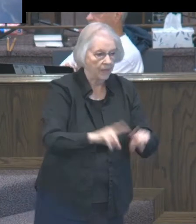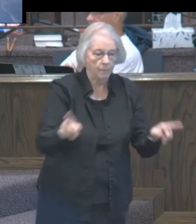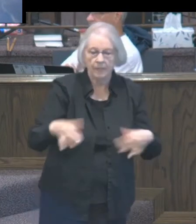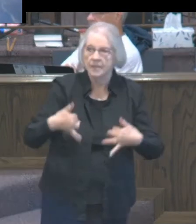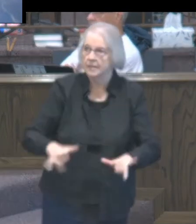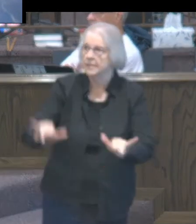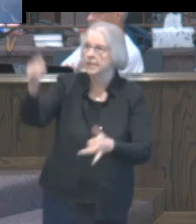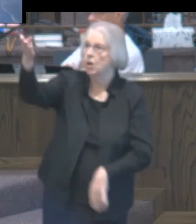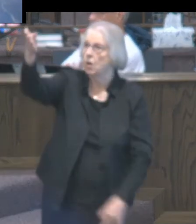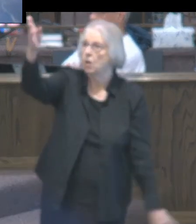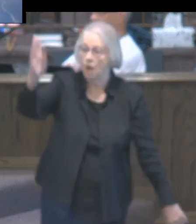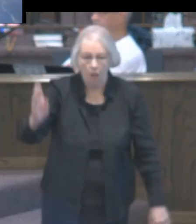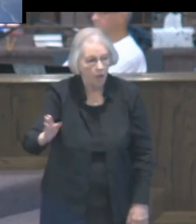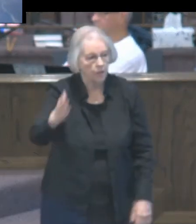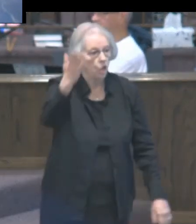just that,